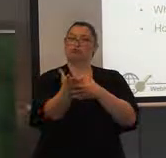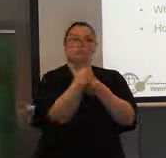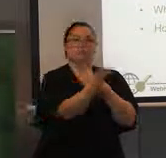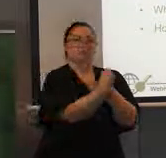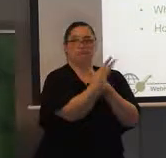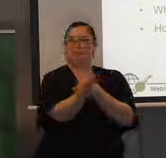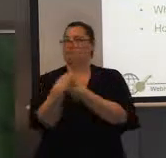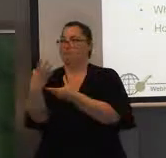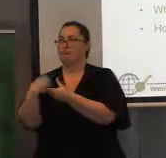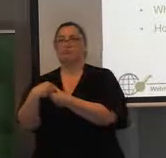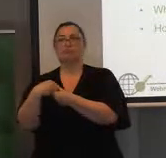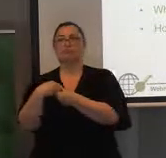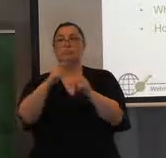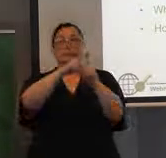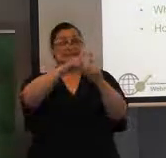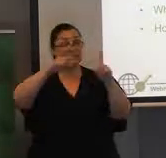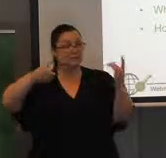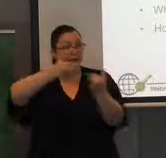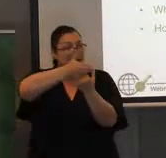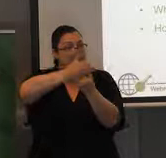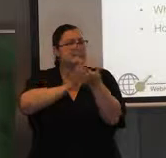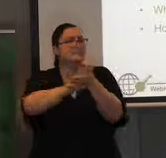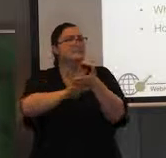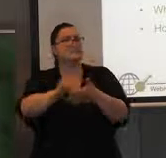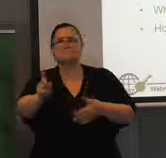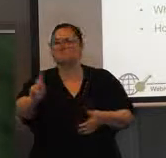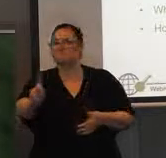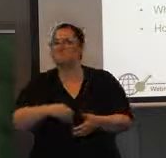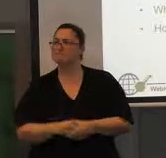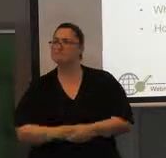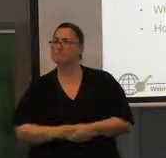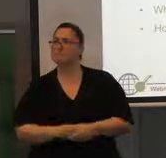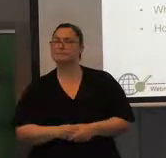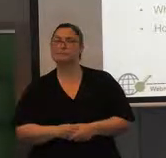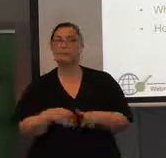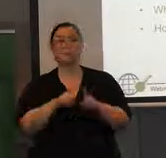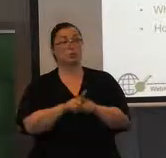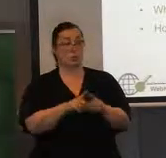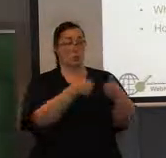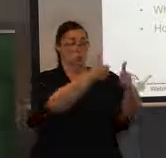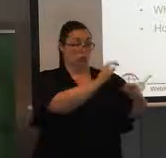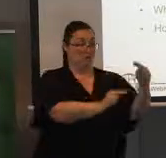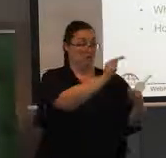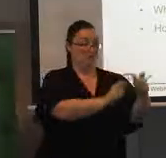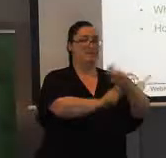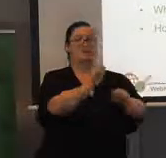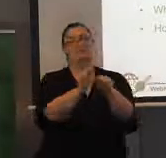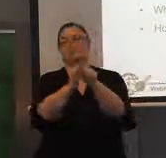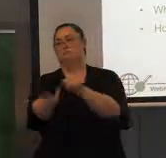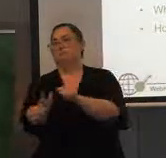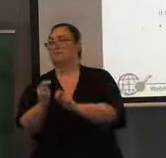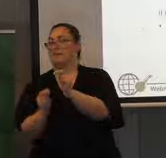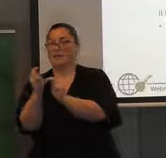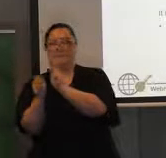you to understand what digital accessibility is all about. And I want to help good developers become